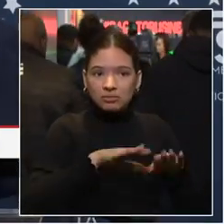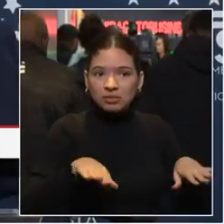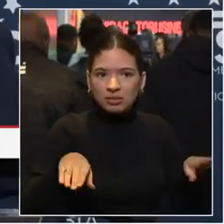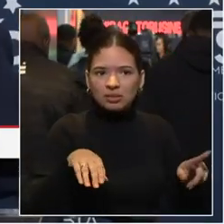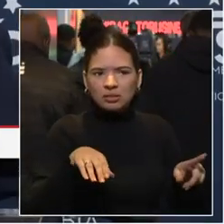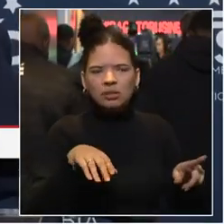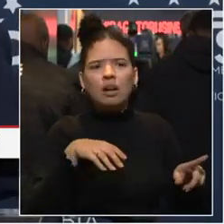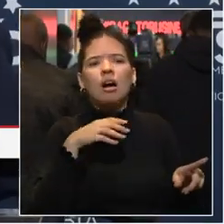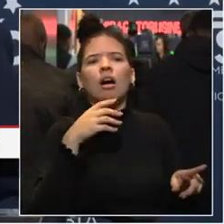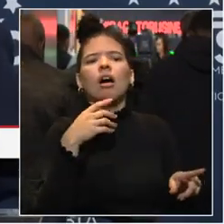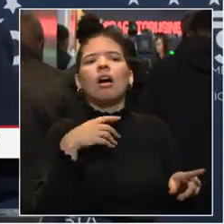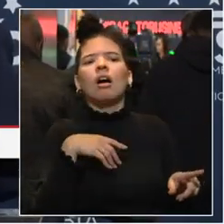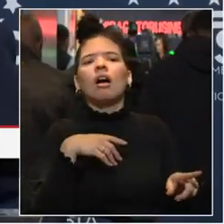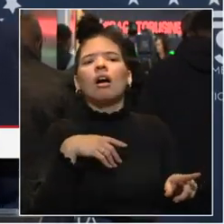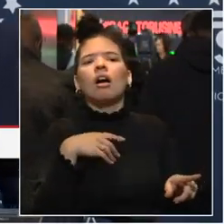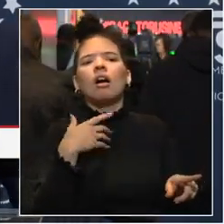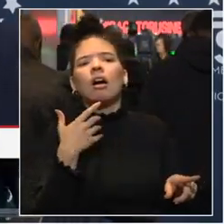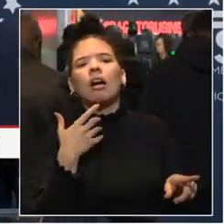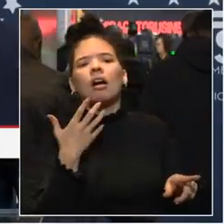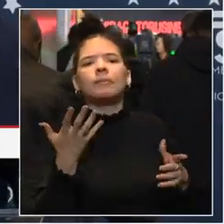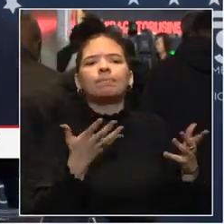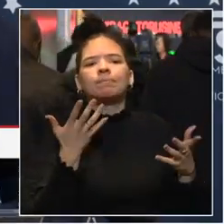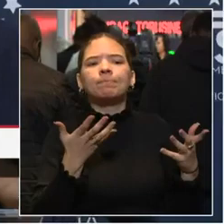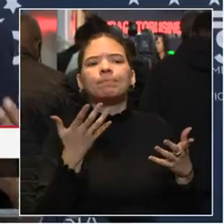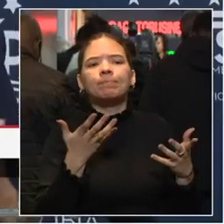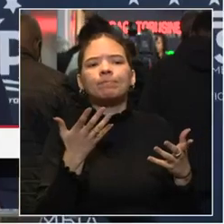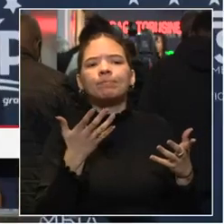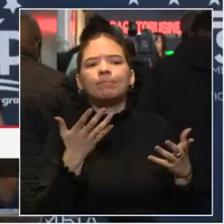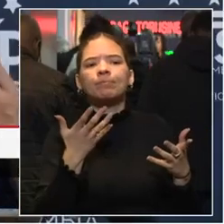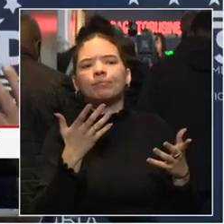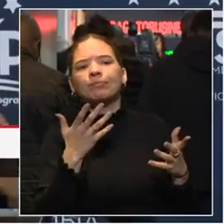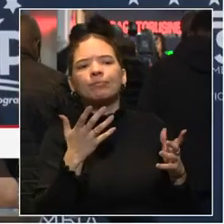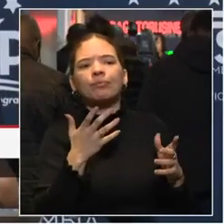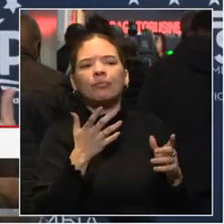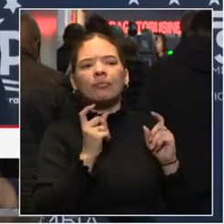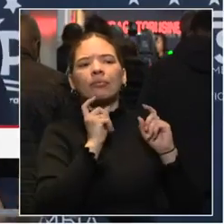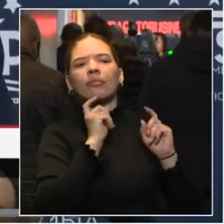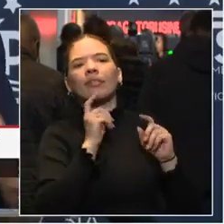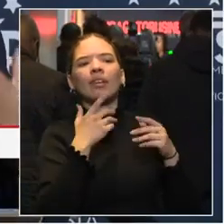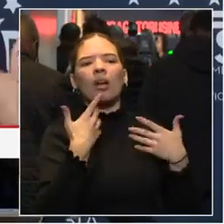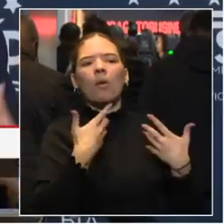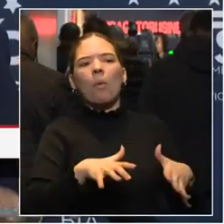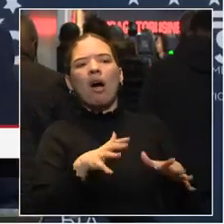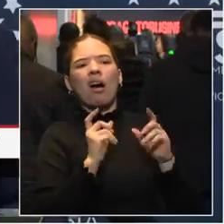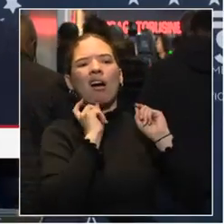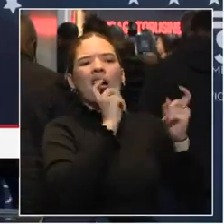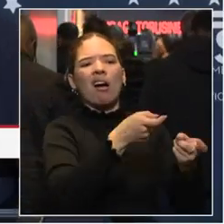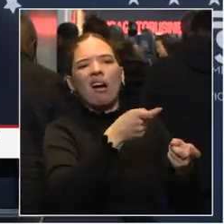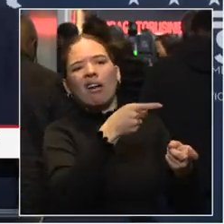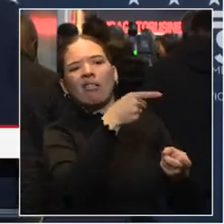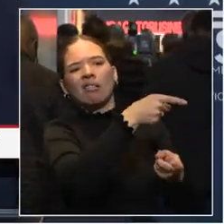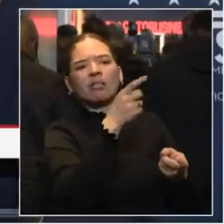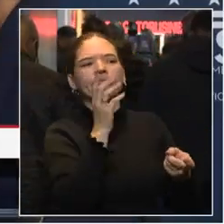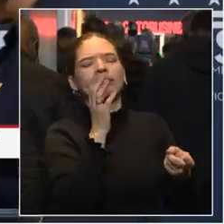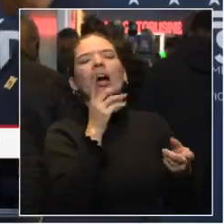to Dr. Morris Hughes to talk a little bit about employer accountability and recruiting new